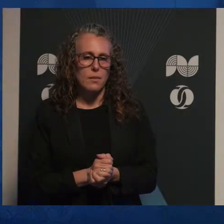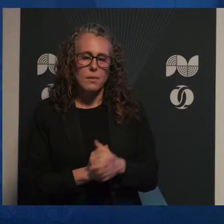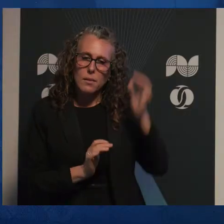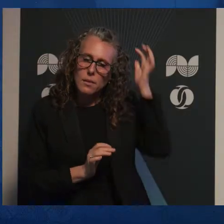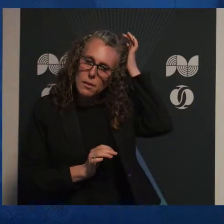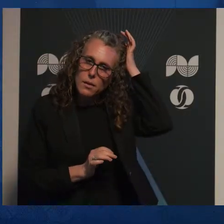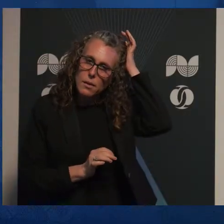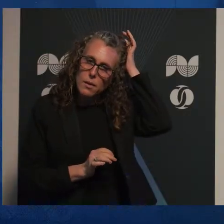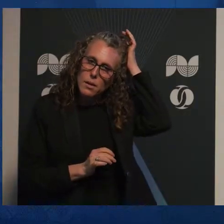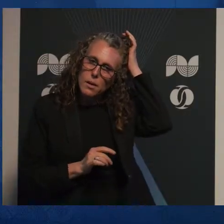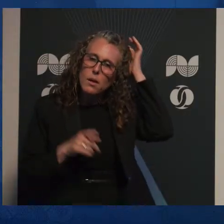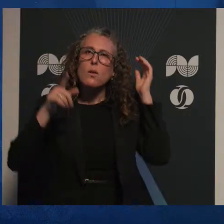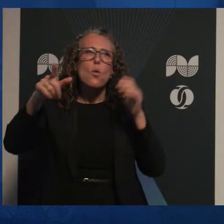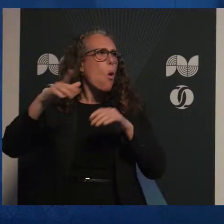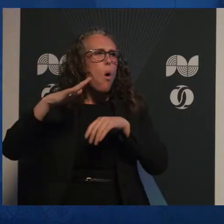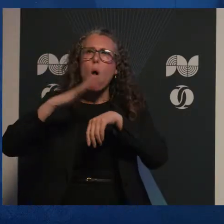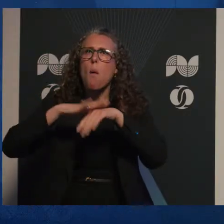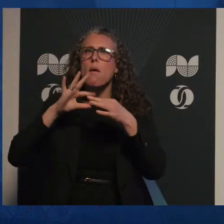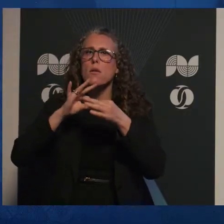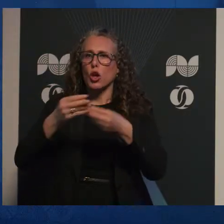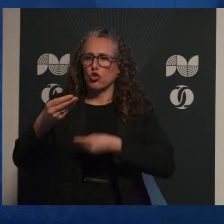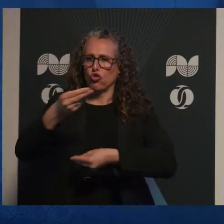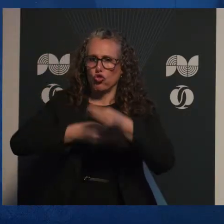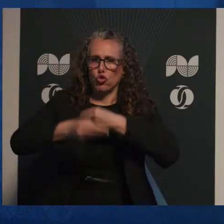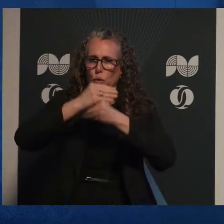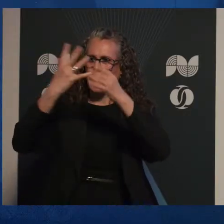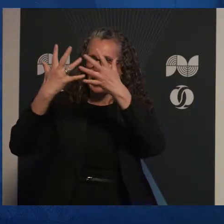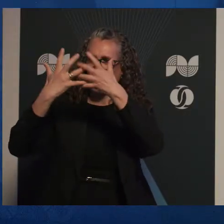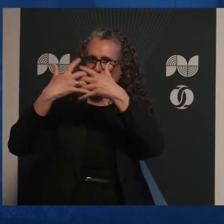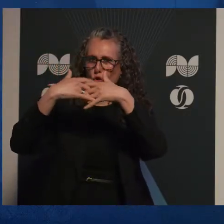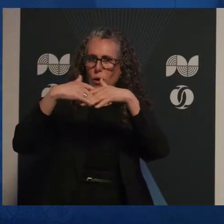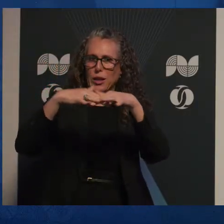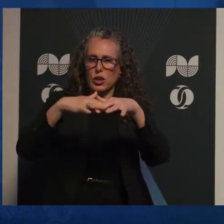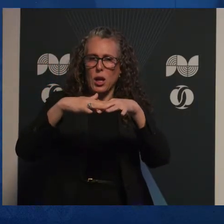trade integration, which it shows quite a dramatic slowdown in